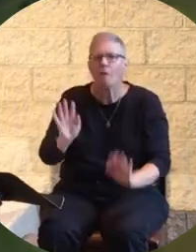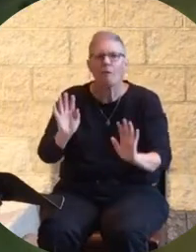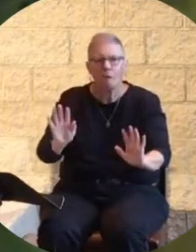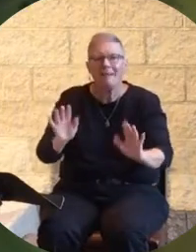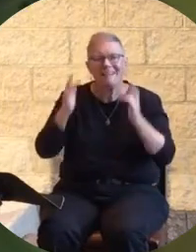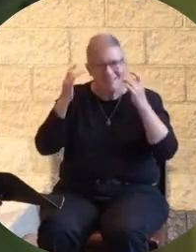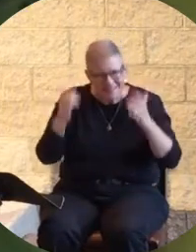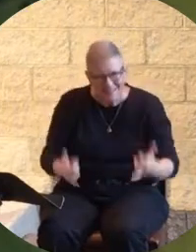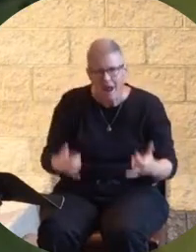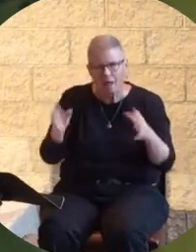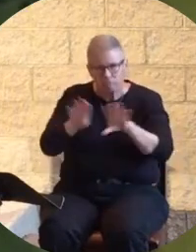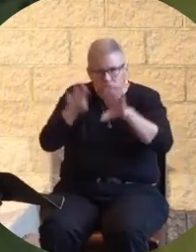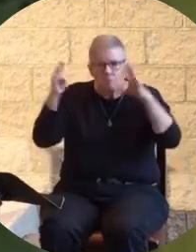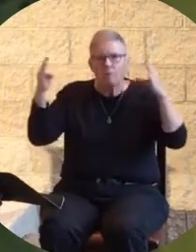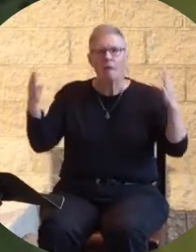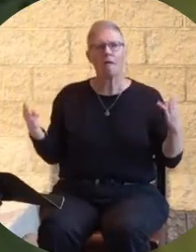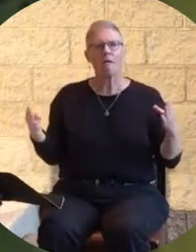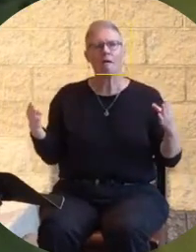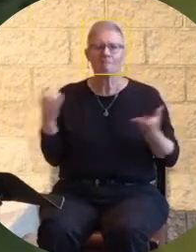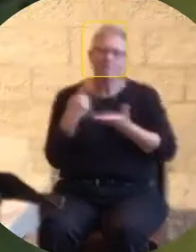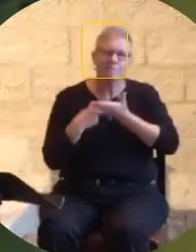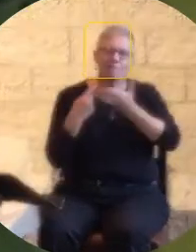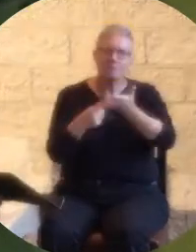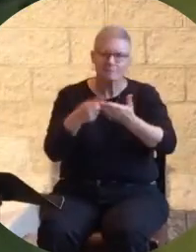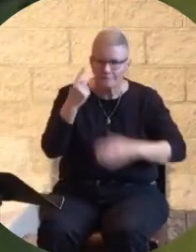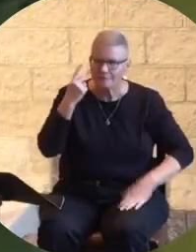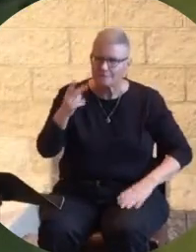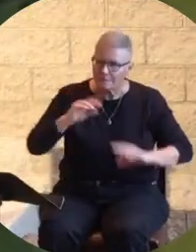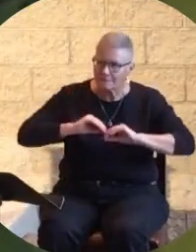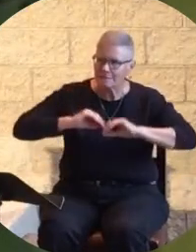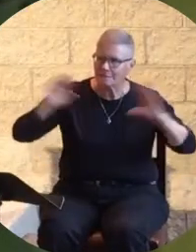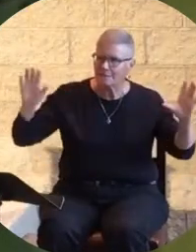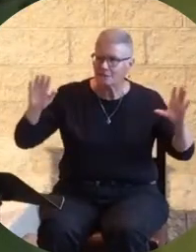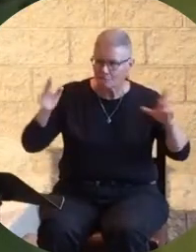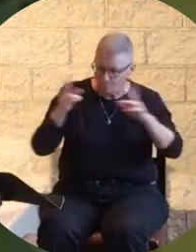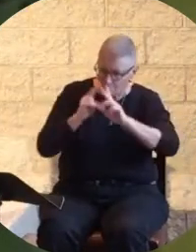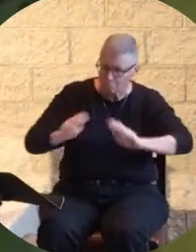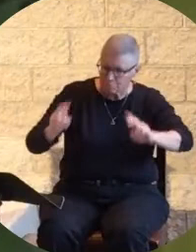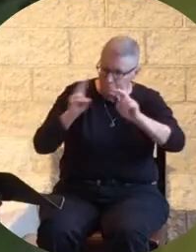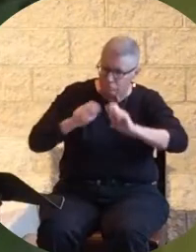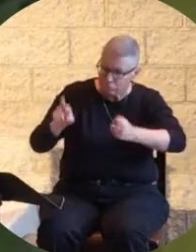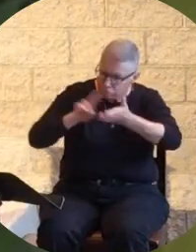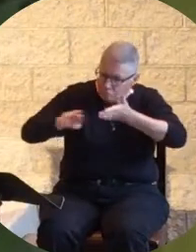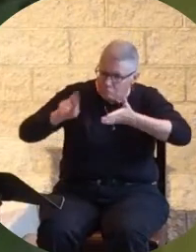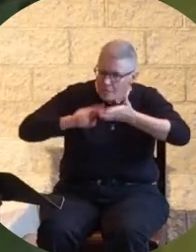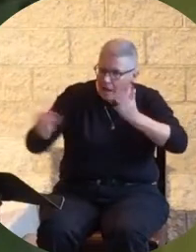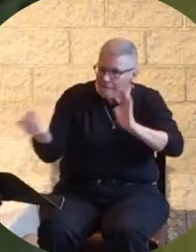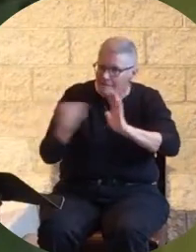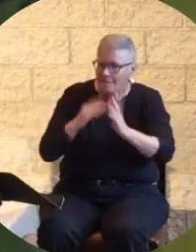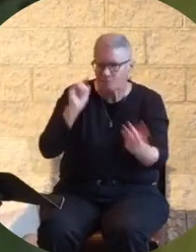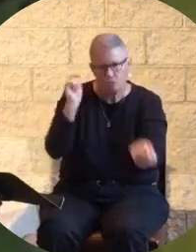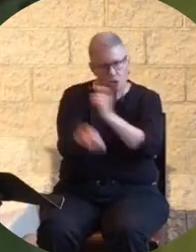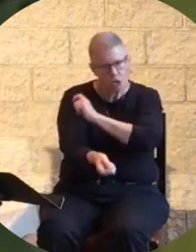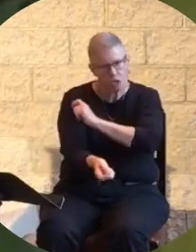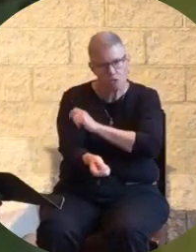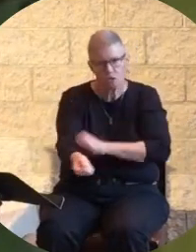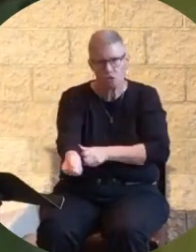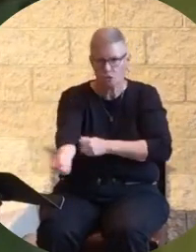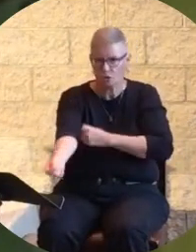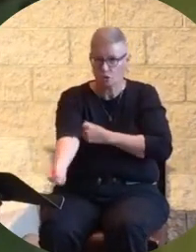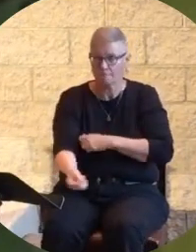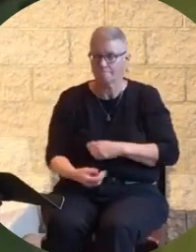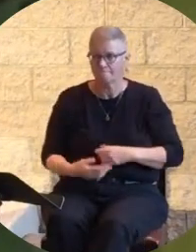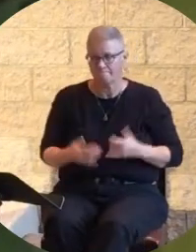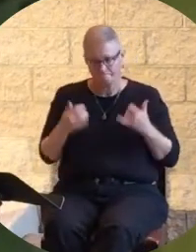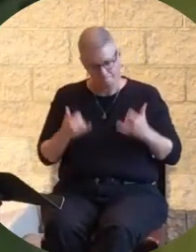are now being brought to light to be looked at, to be changed.